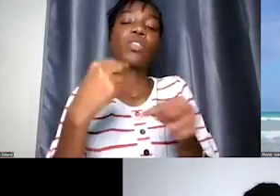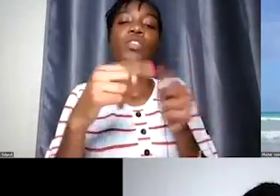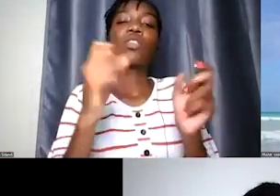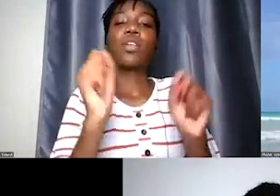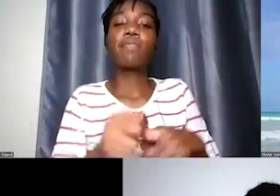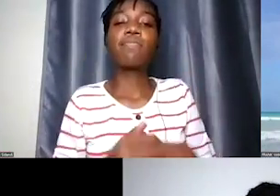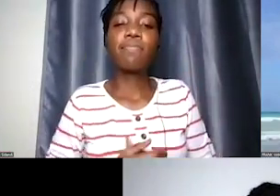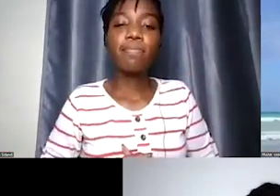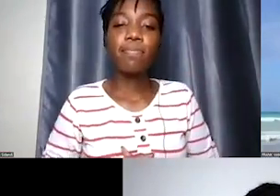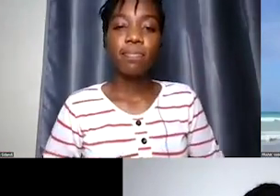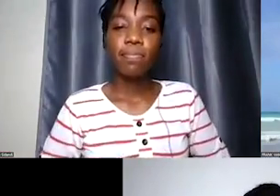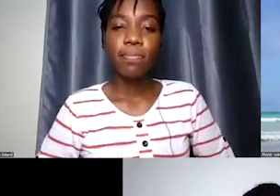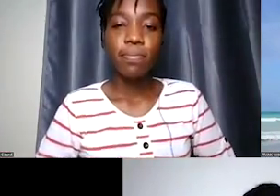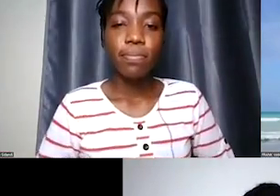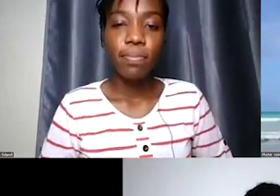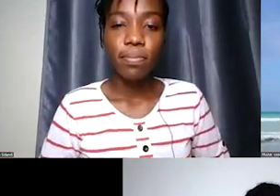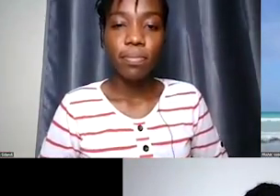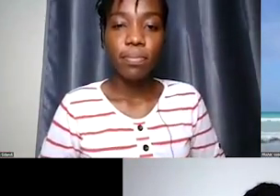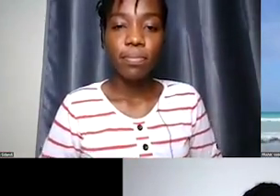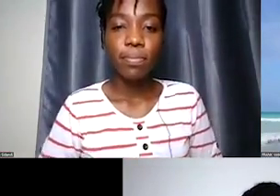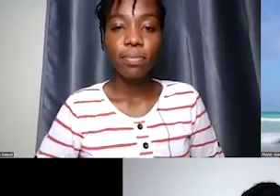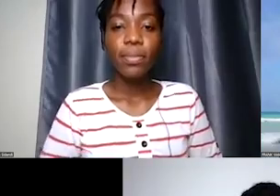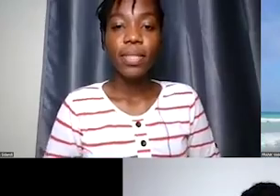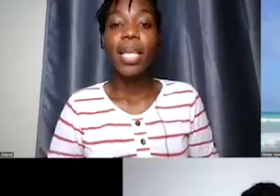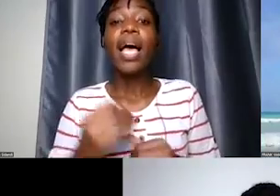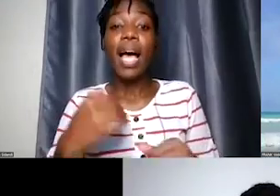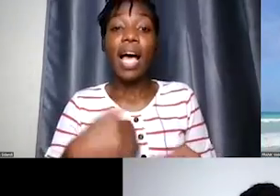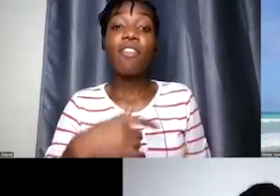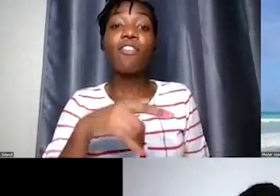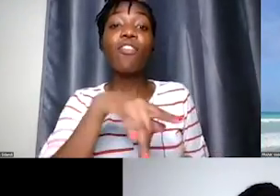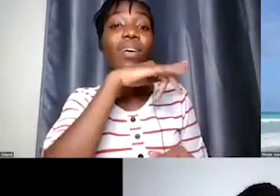have Ugandans here. They will kill me for your use of Swahili.